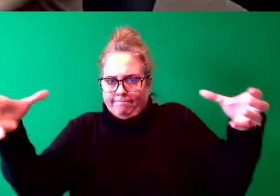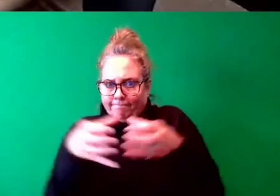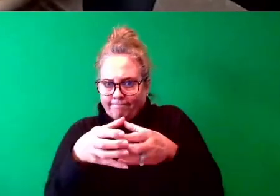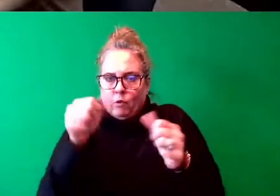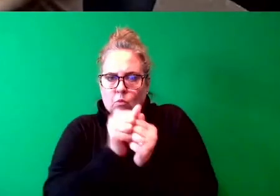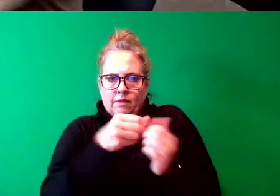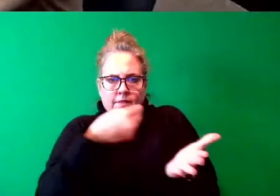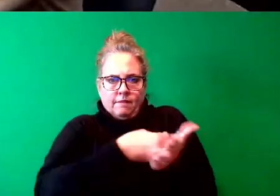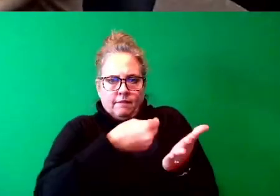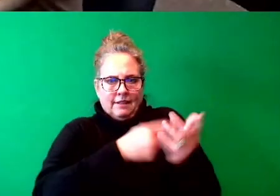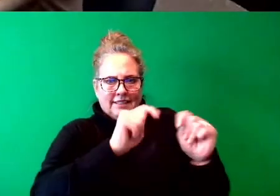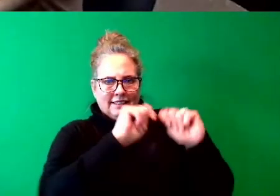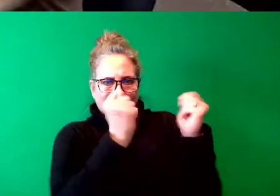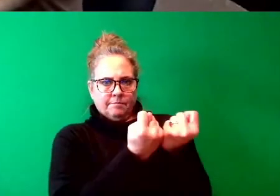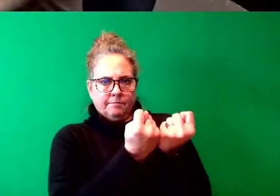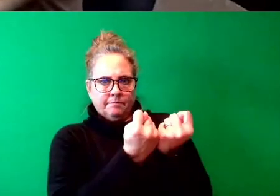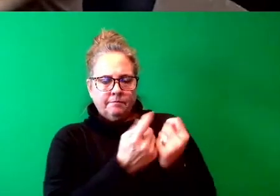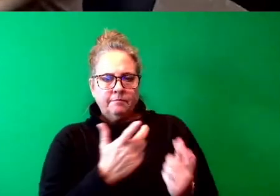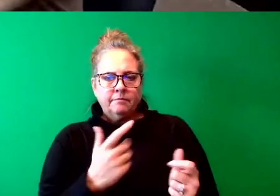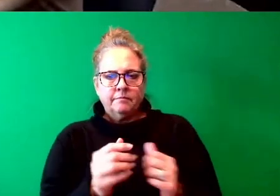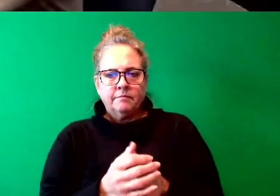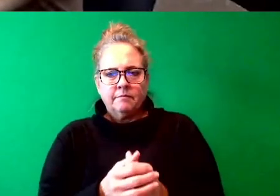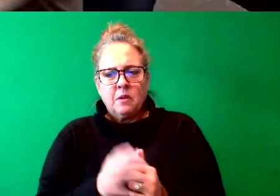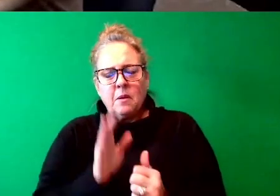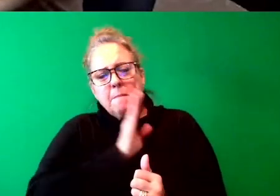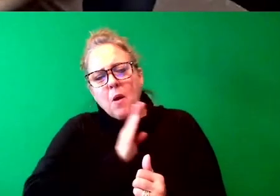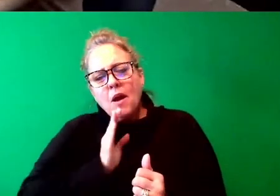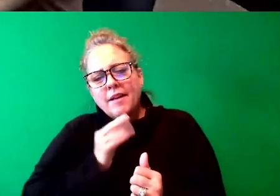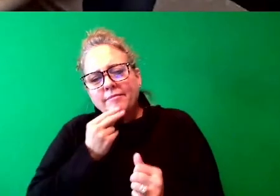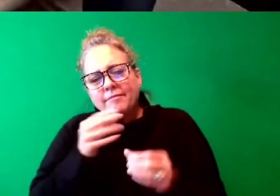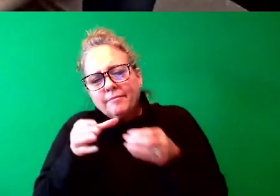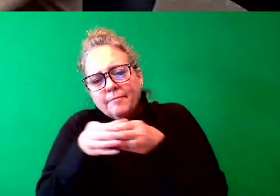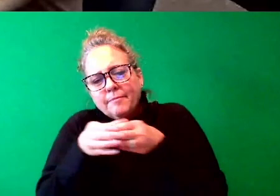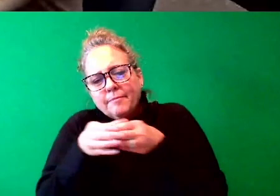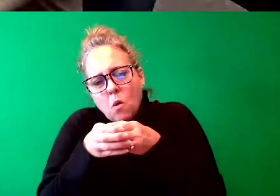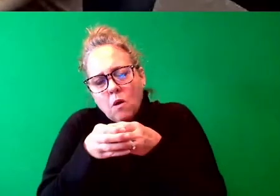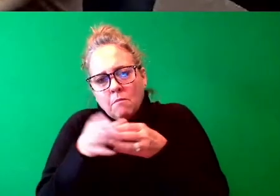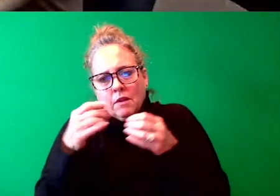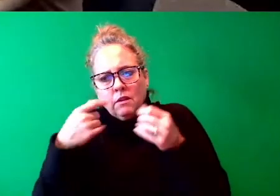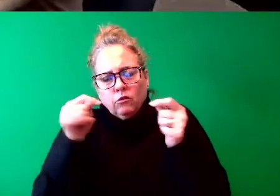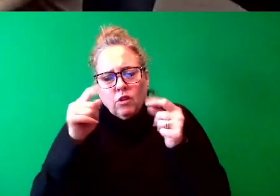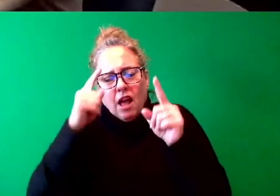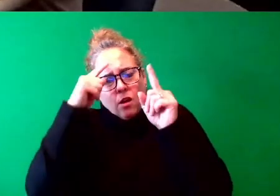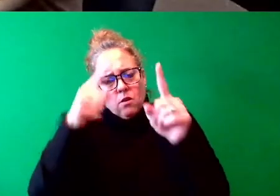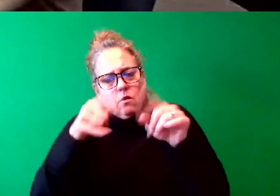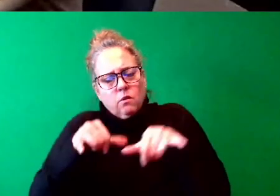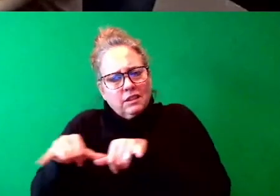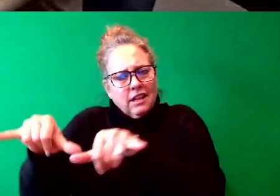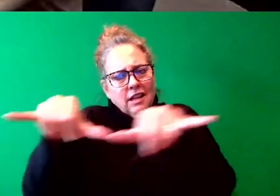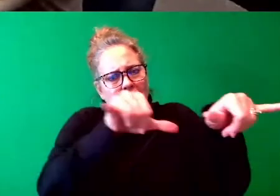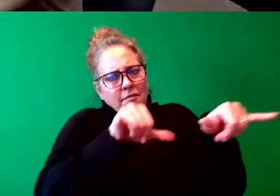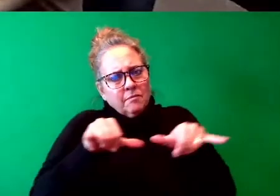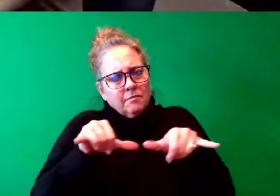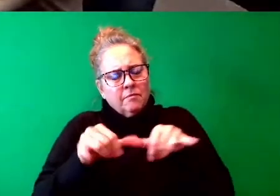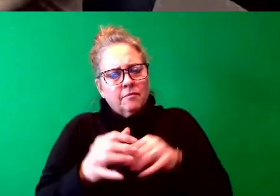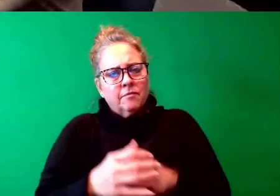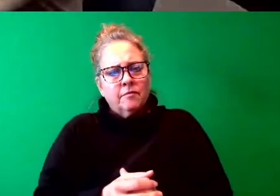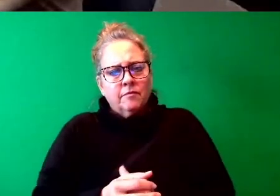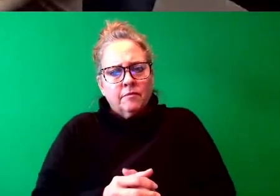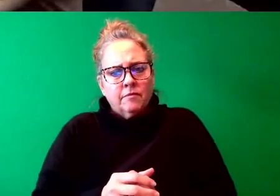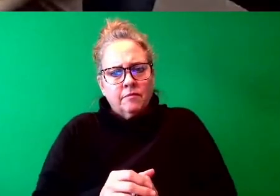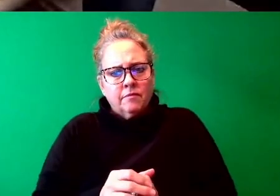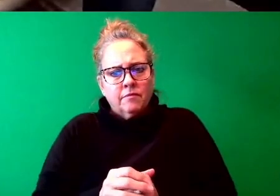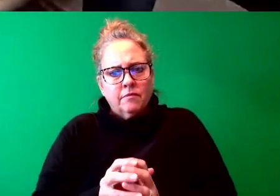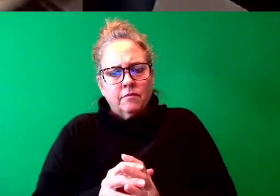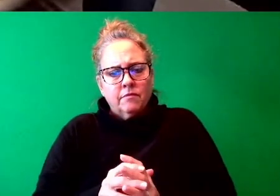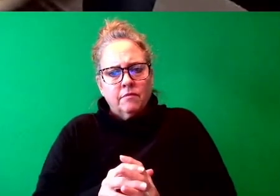is very fundamental to the direction we all want to head. I also don't want to tie our executive director's hands and feel